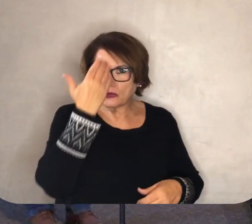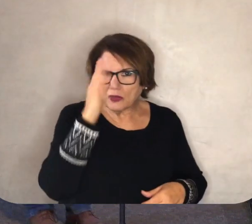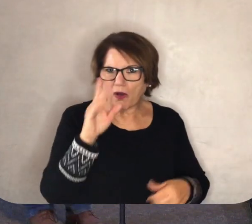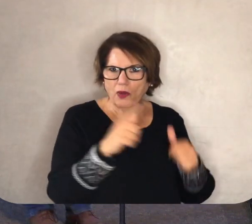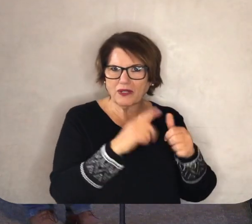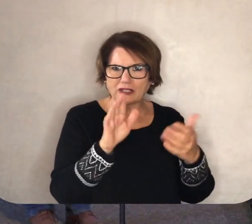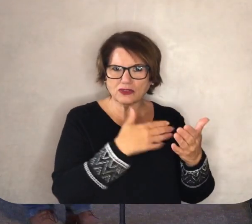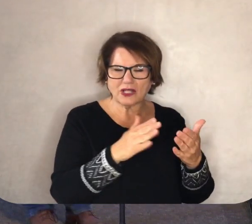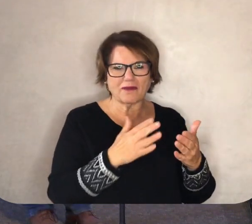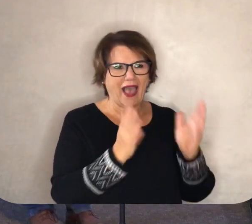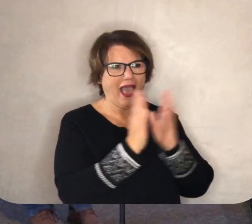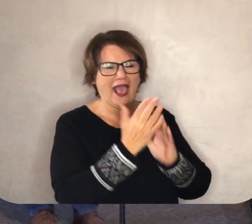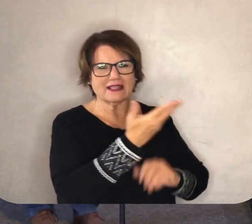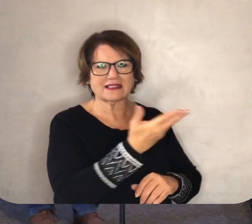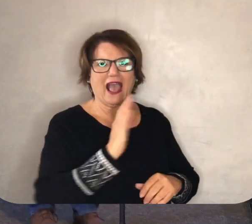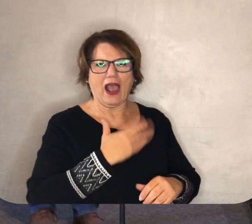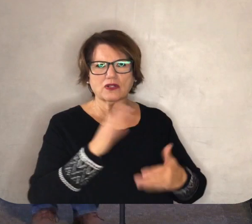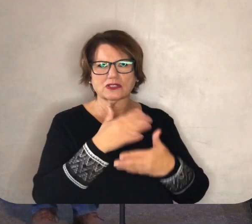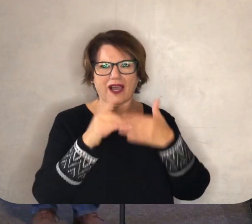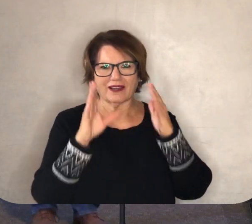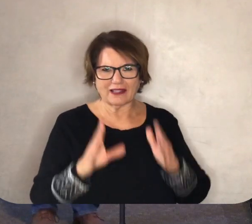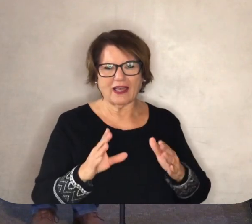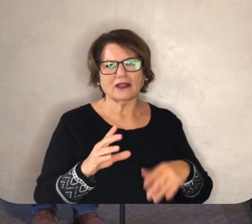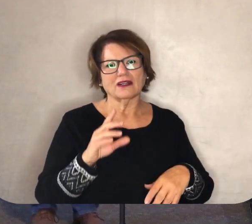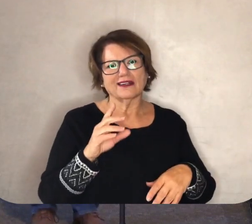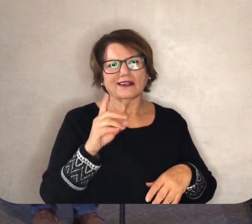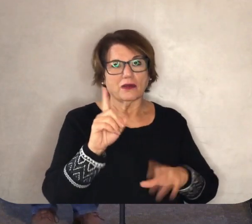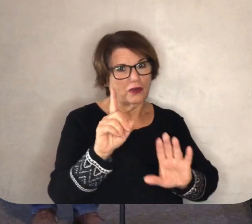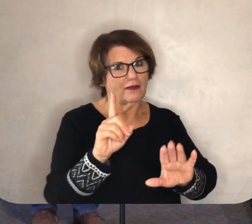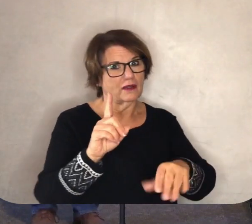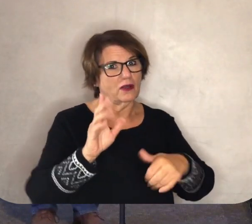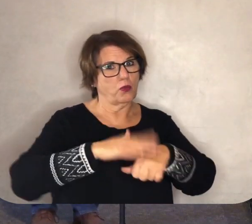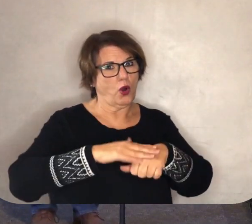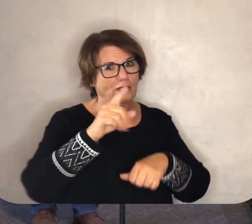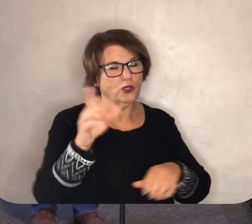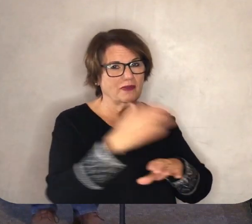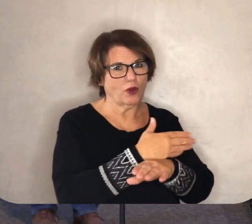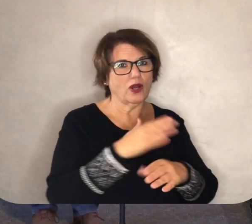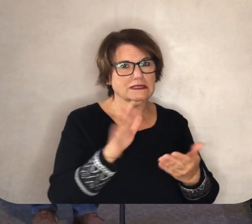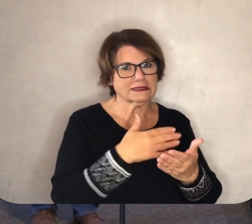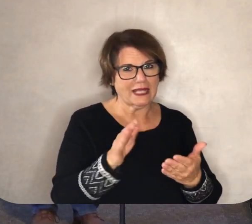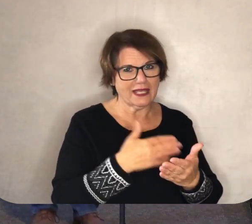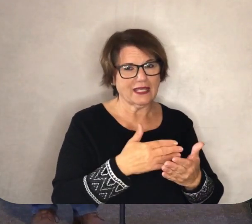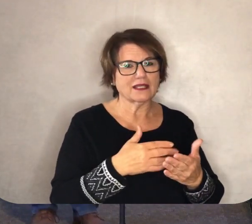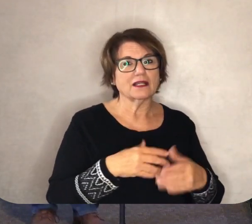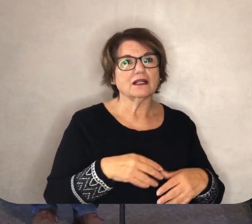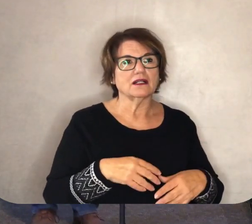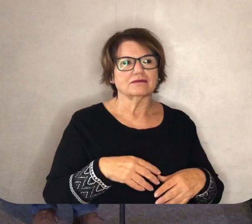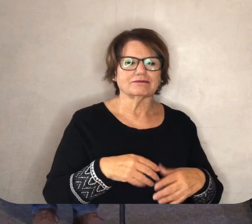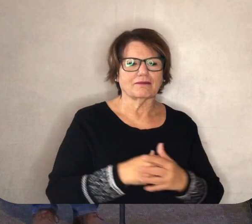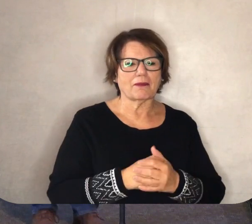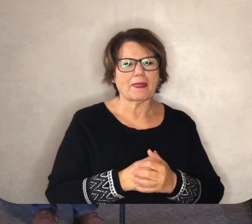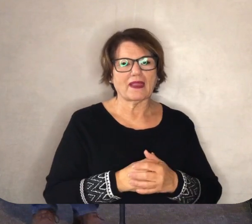our hugely versatile band to sing one stanza. But let me tell you, first of all, before they sing, that the relationship